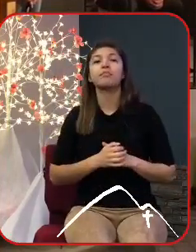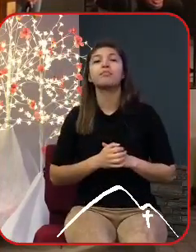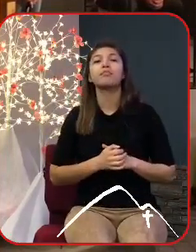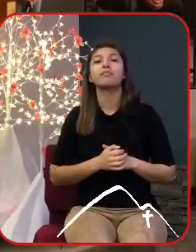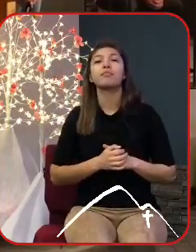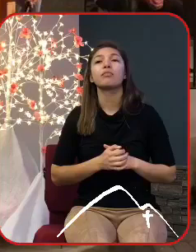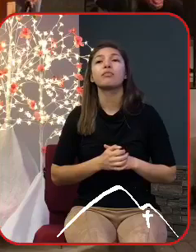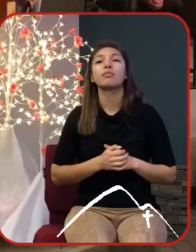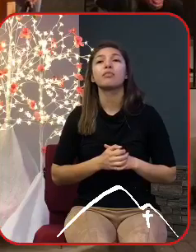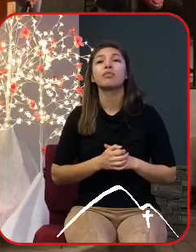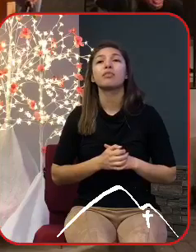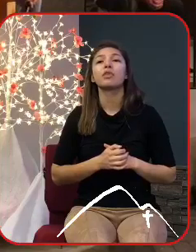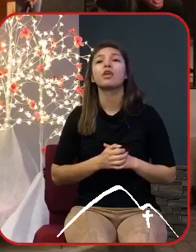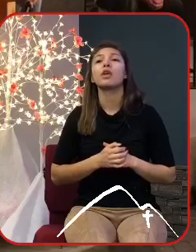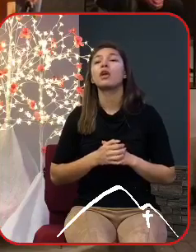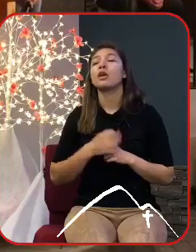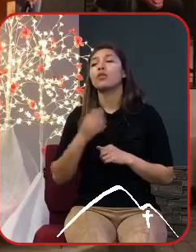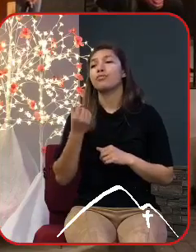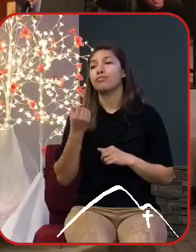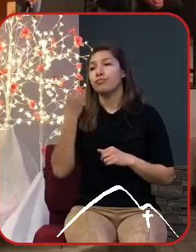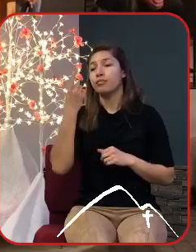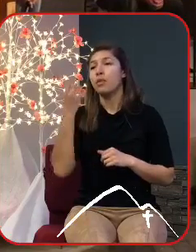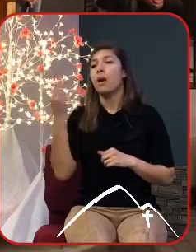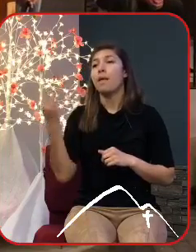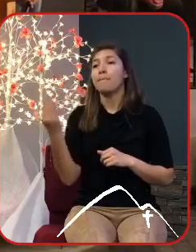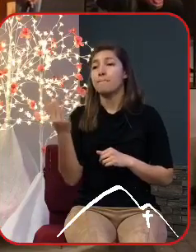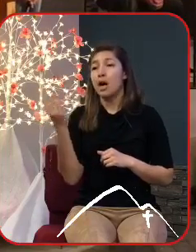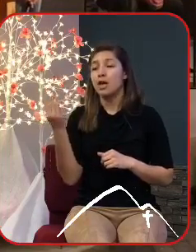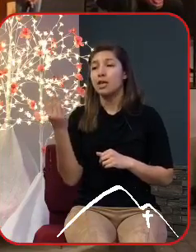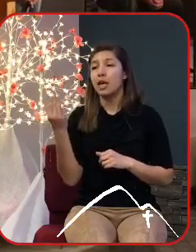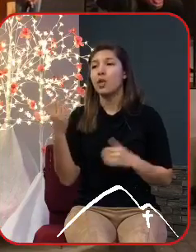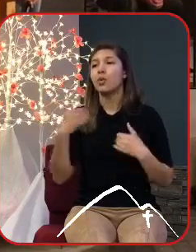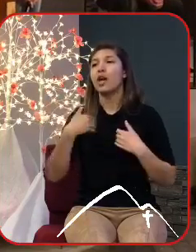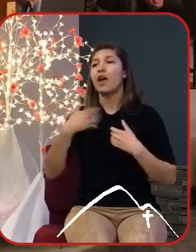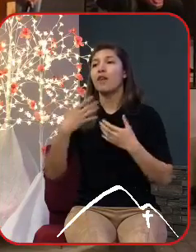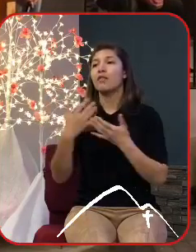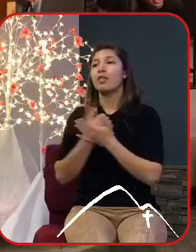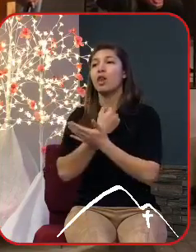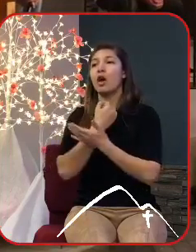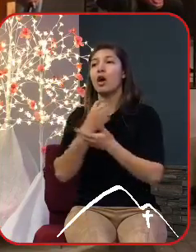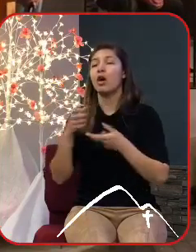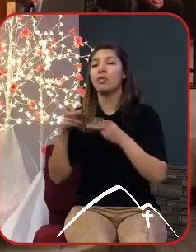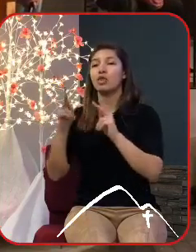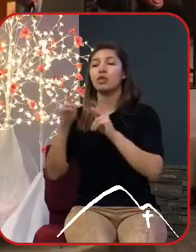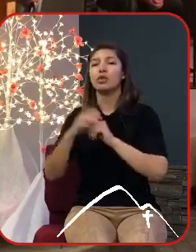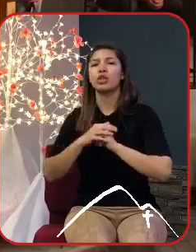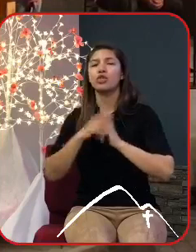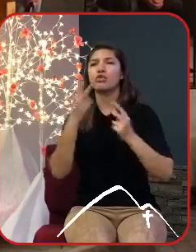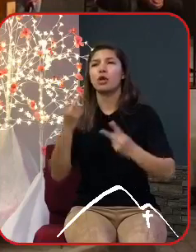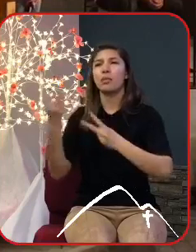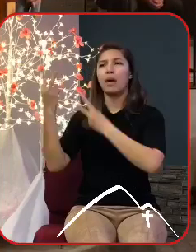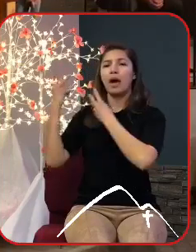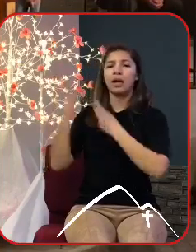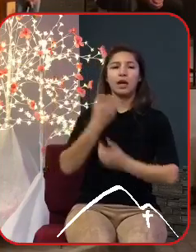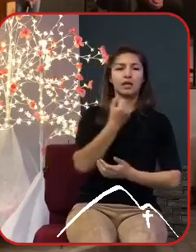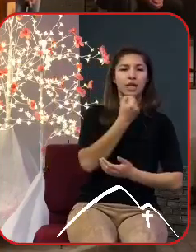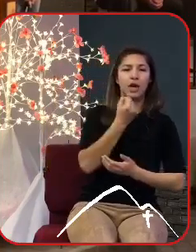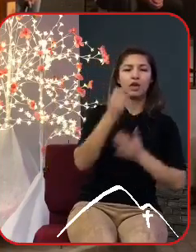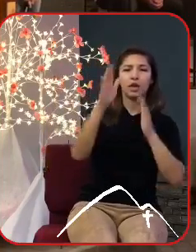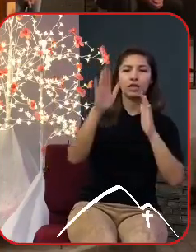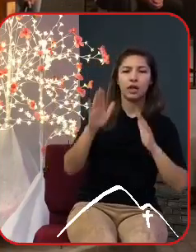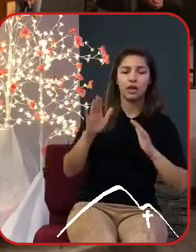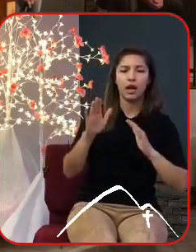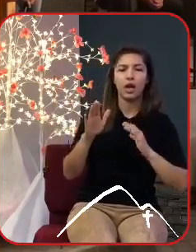morning quarterbacking. We can look back and see what transpired that weekend at the Passover,